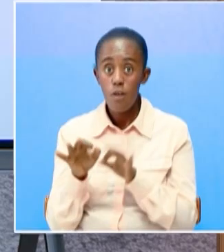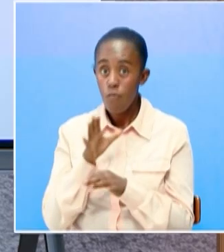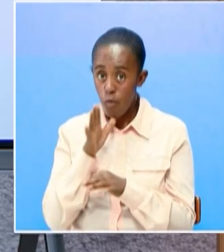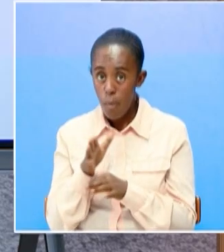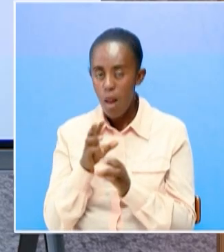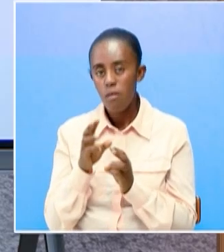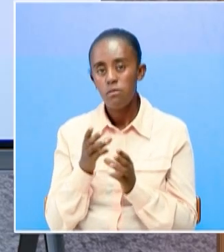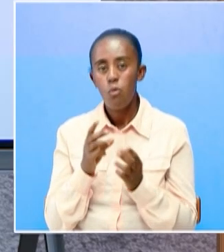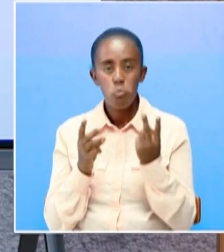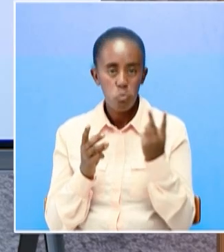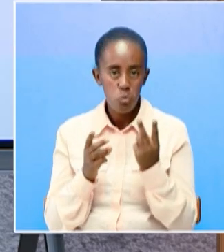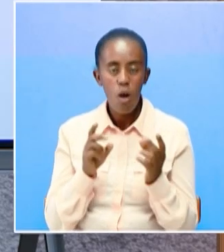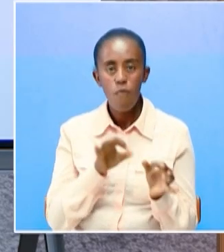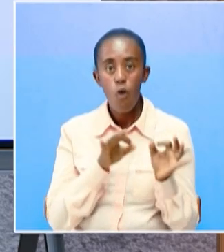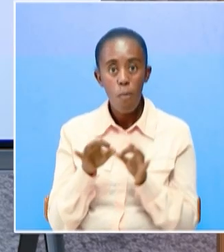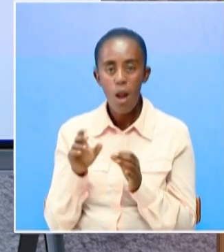formal ways.